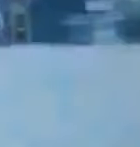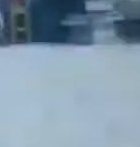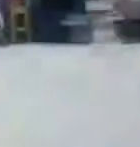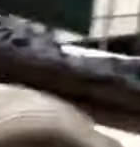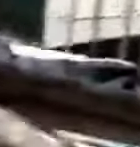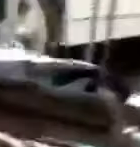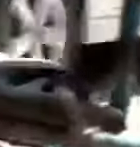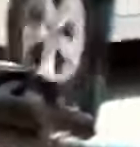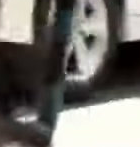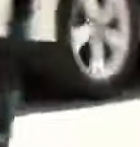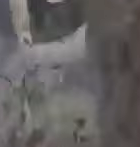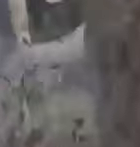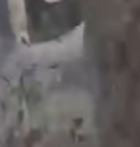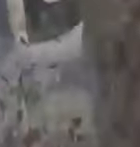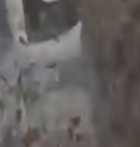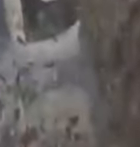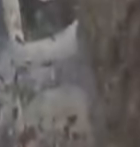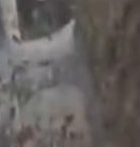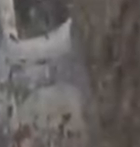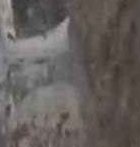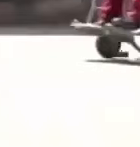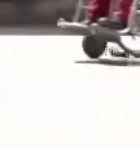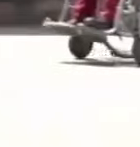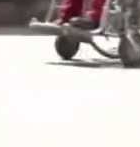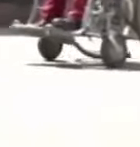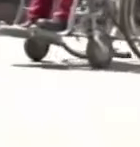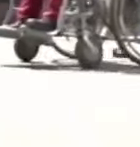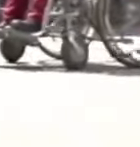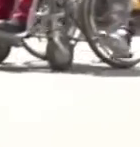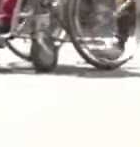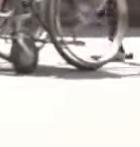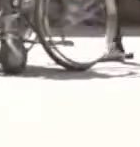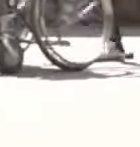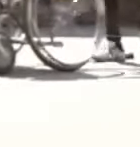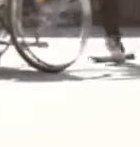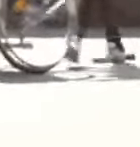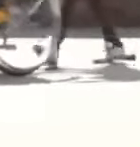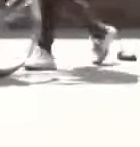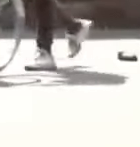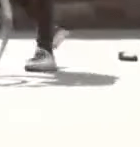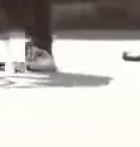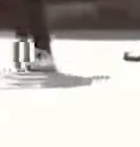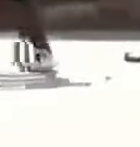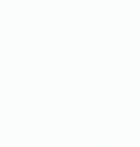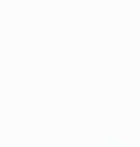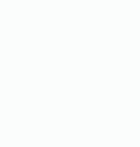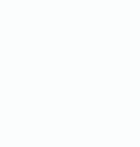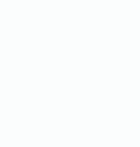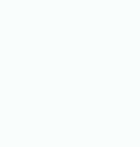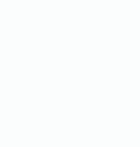people in the communities are very aware of the children with special needs. John Sambiri has been